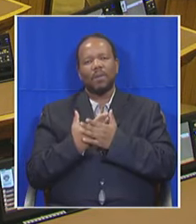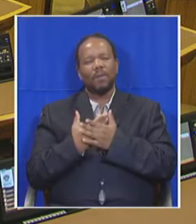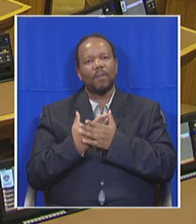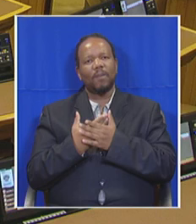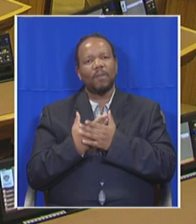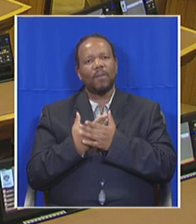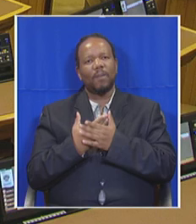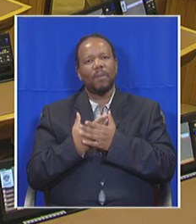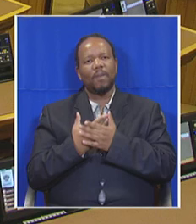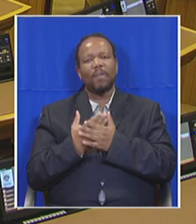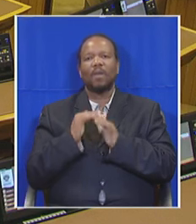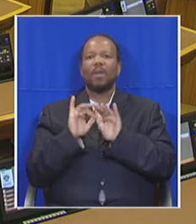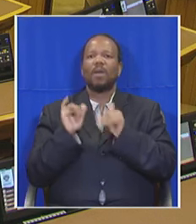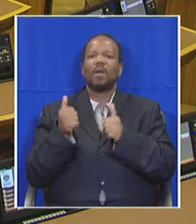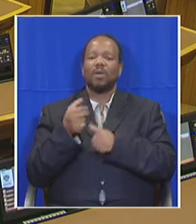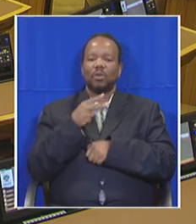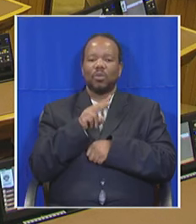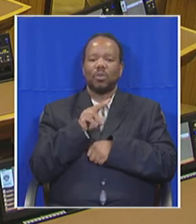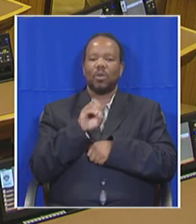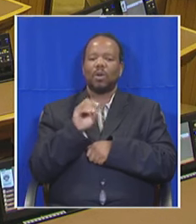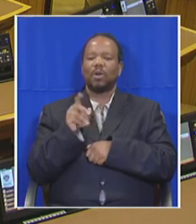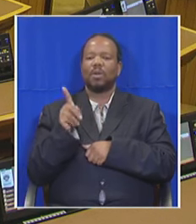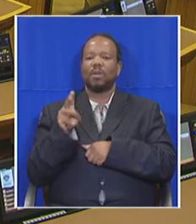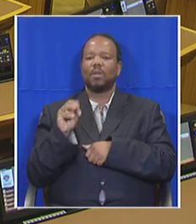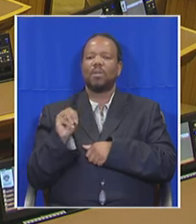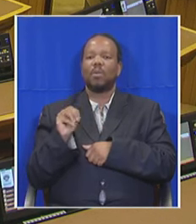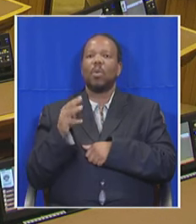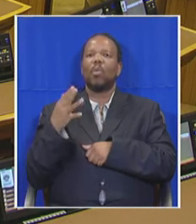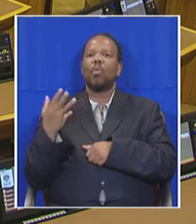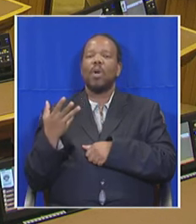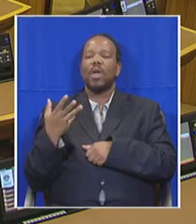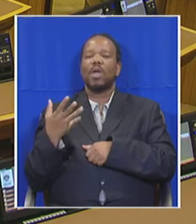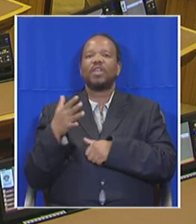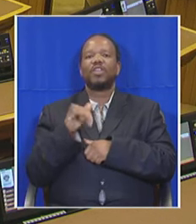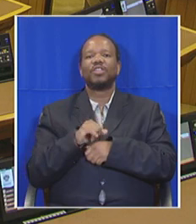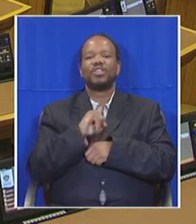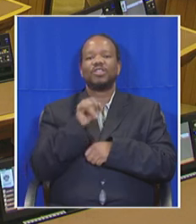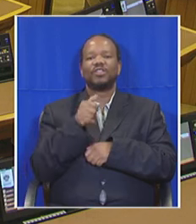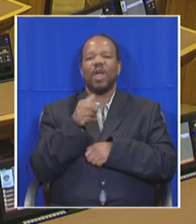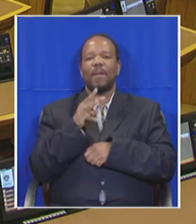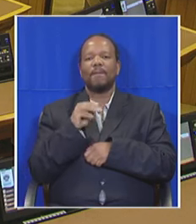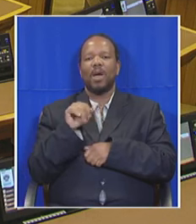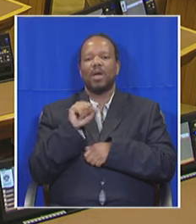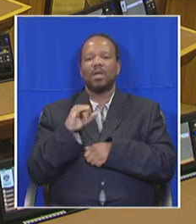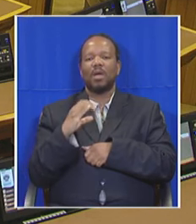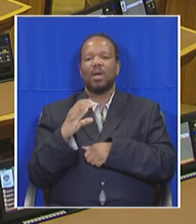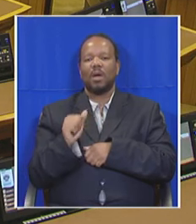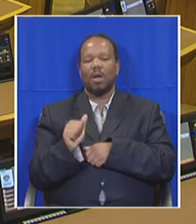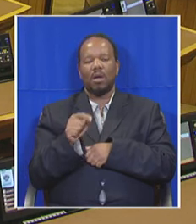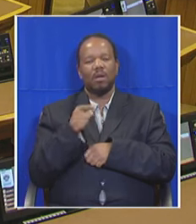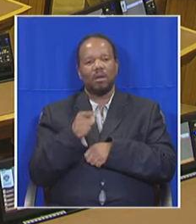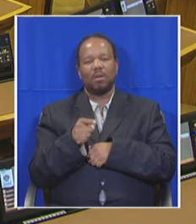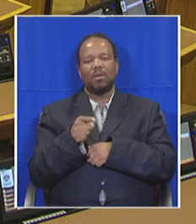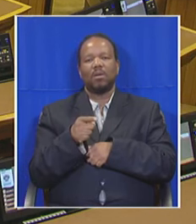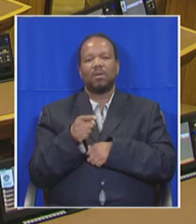the national 200-meter record at a meeting in Kingston, Jamaica. Federer knows that the versatile speedster